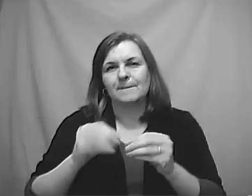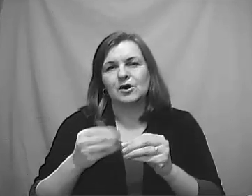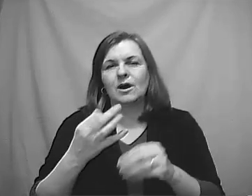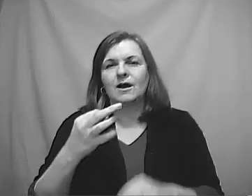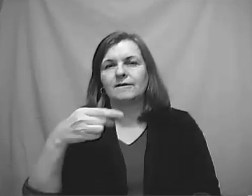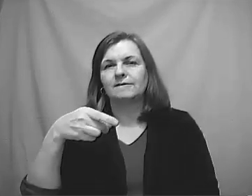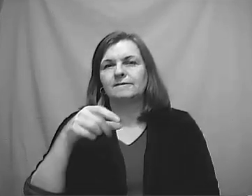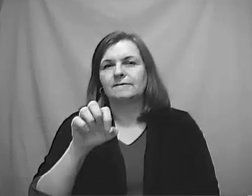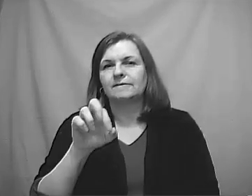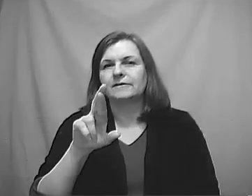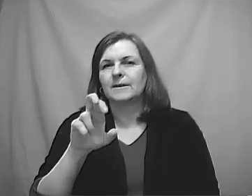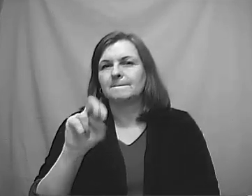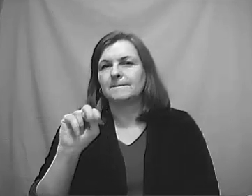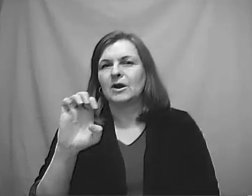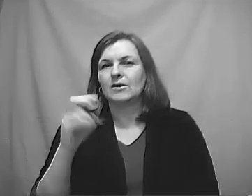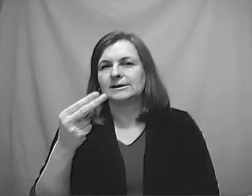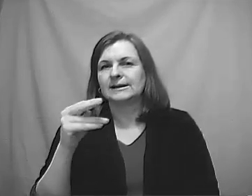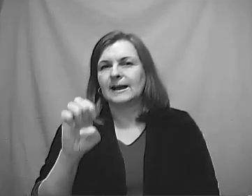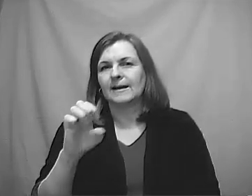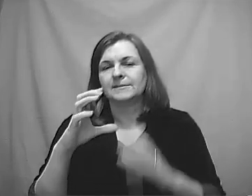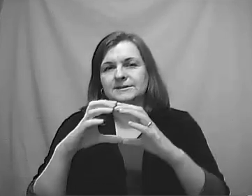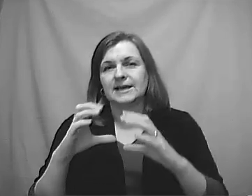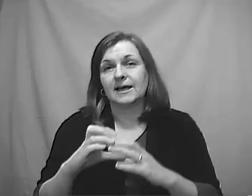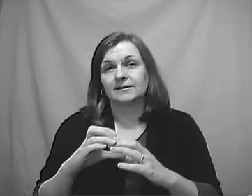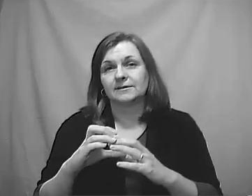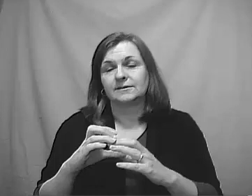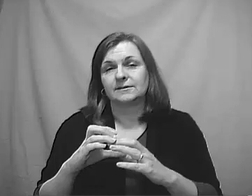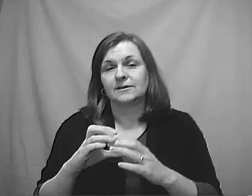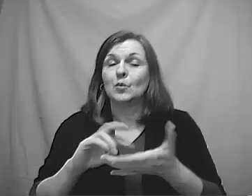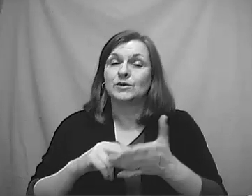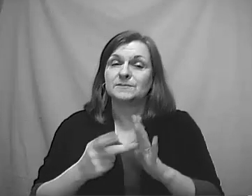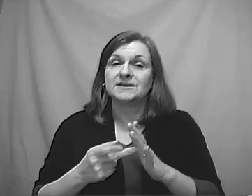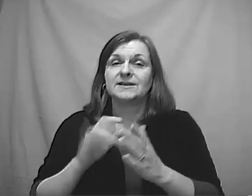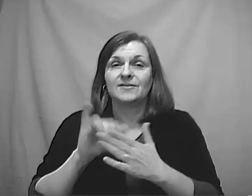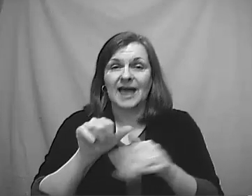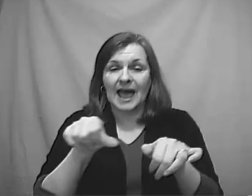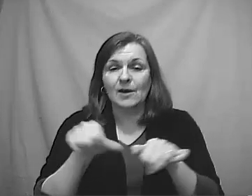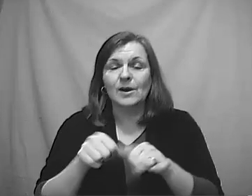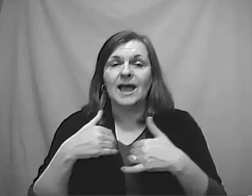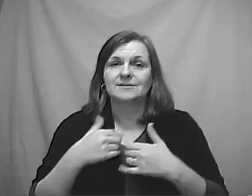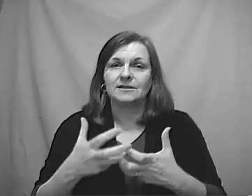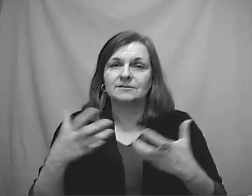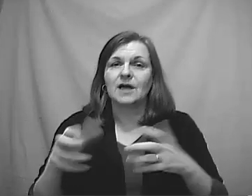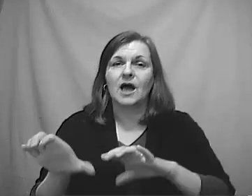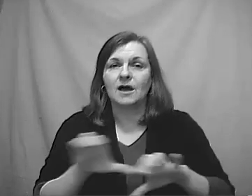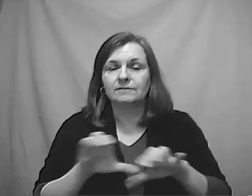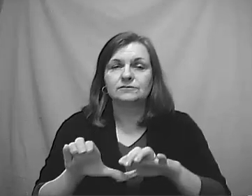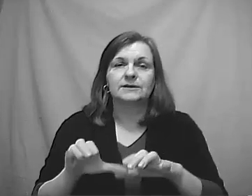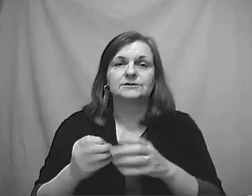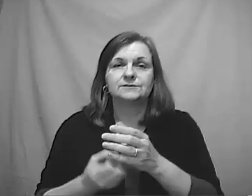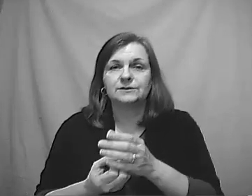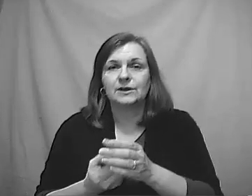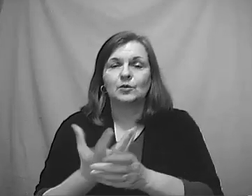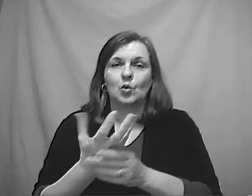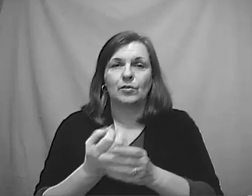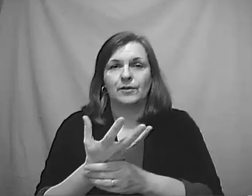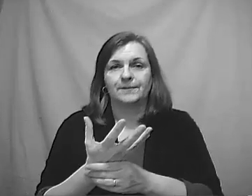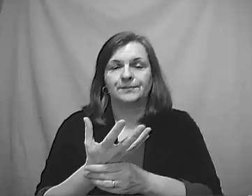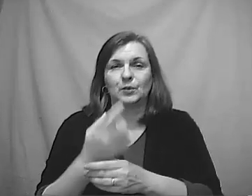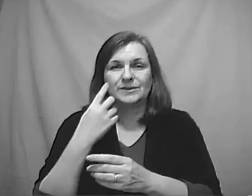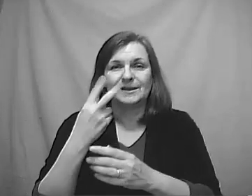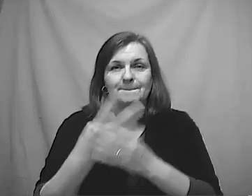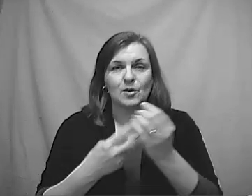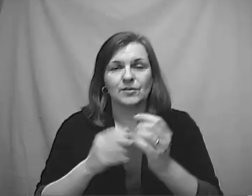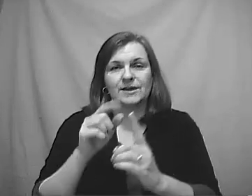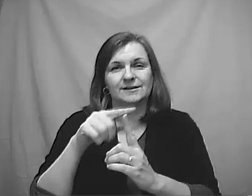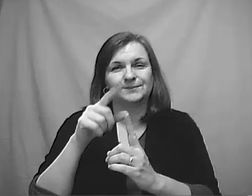high concentration of parenchyme cells associated with active growth and metabolic regions. So